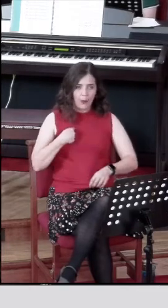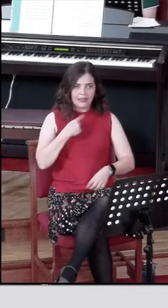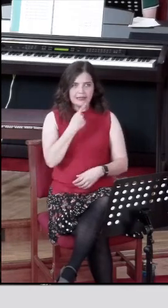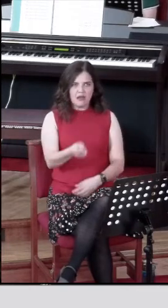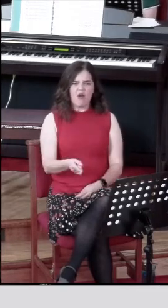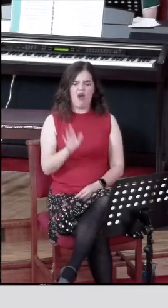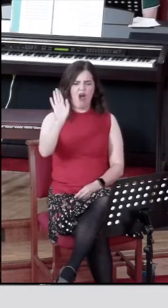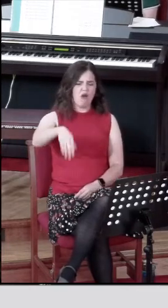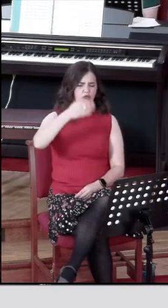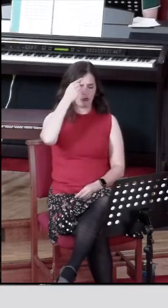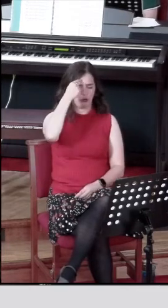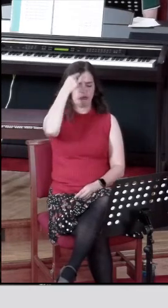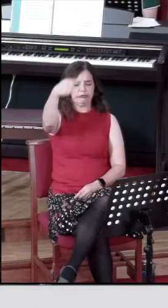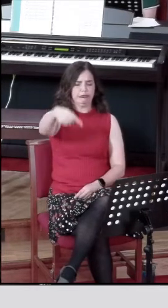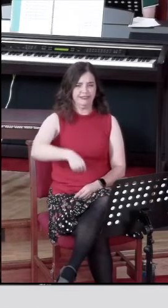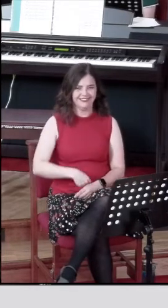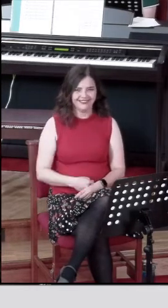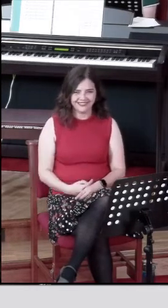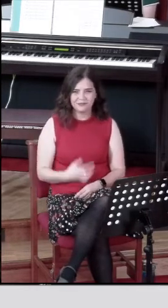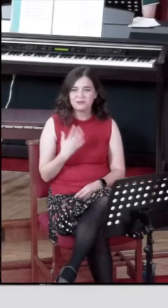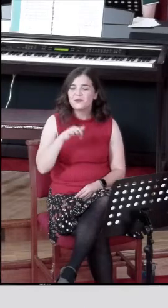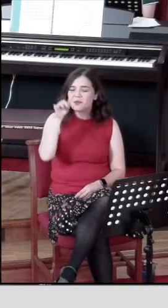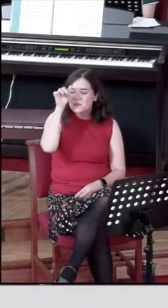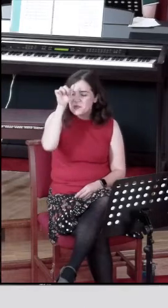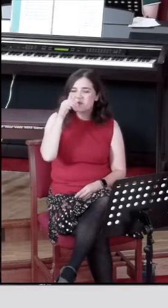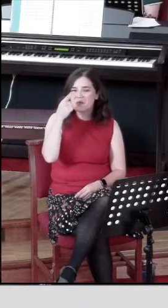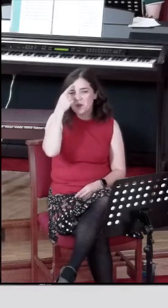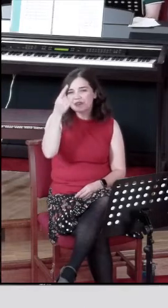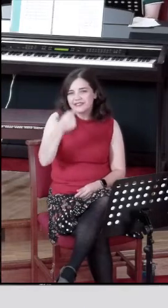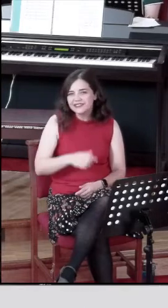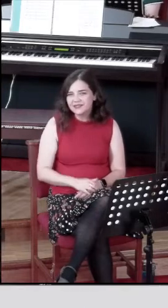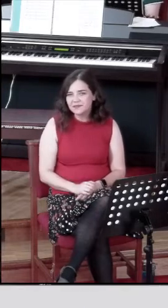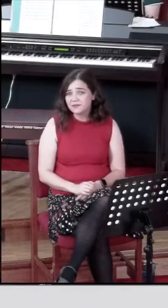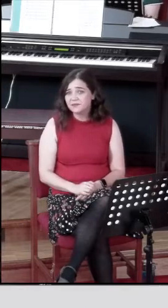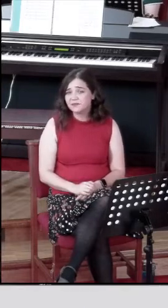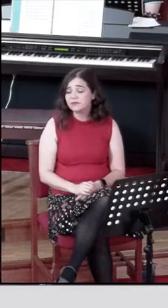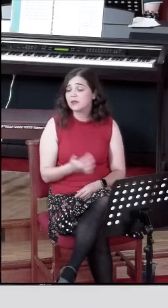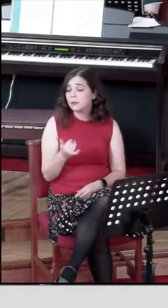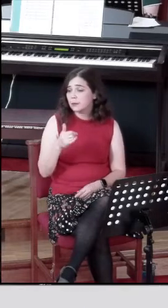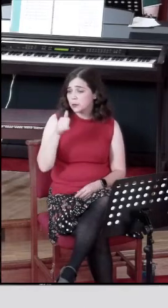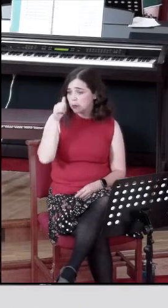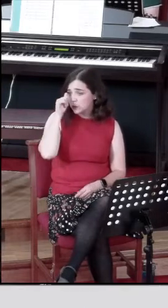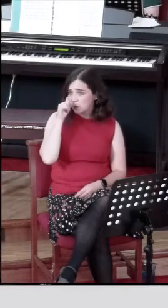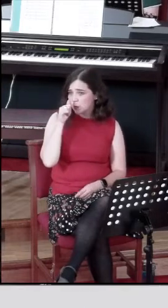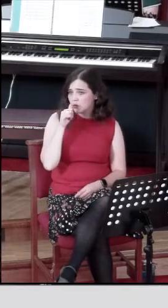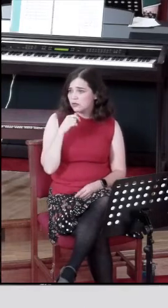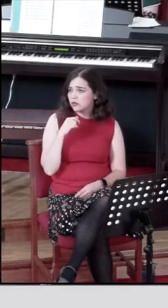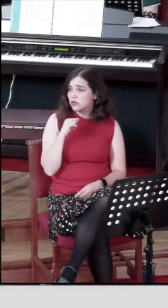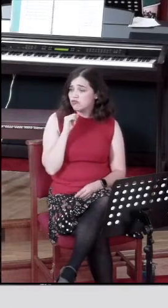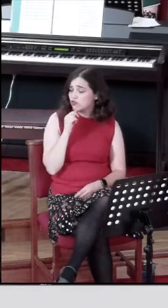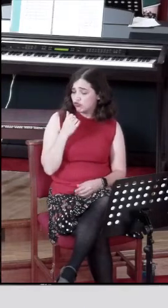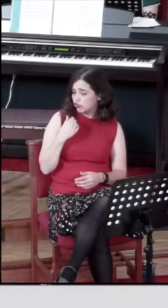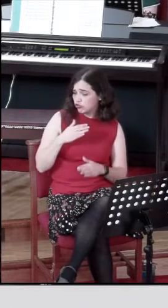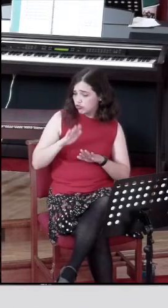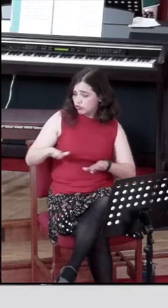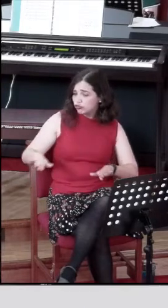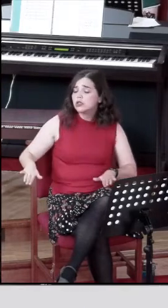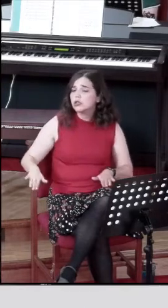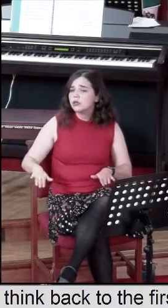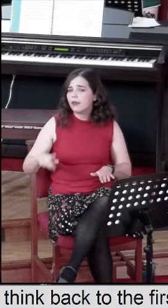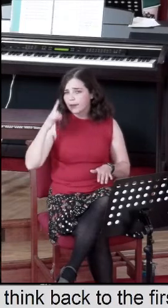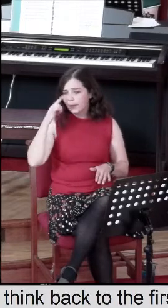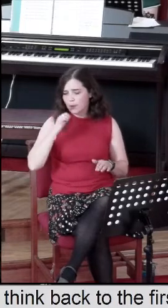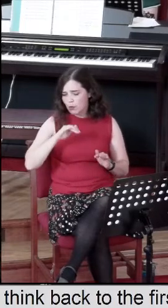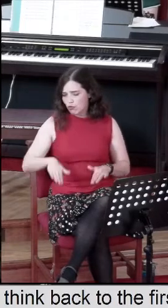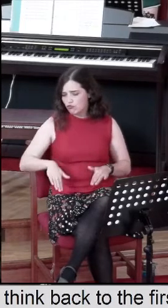something. But we all know about nonsense. Maybe you know, now this is not just the children, I think those